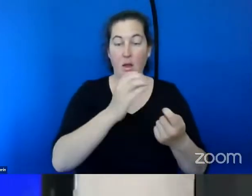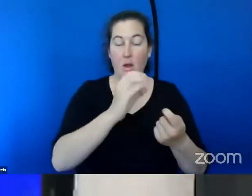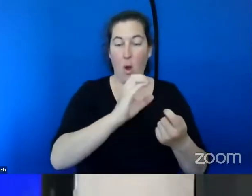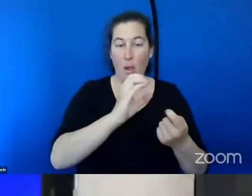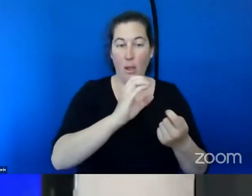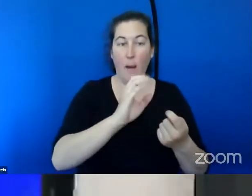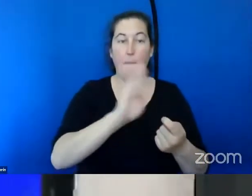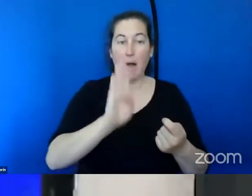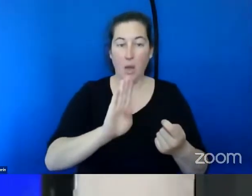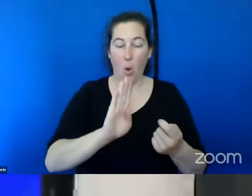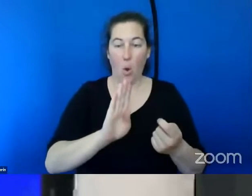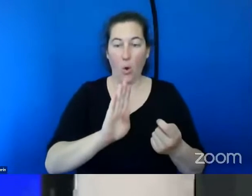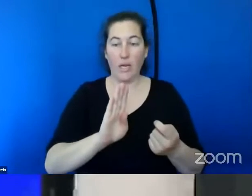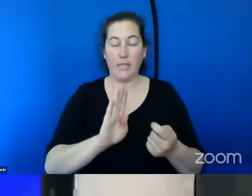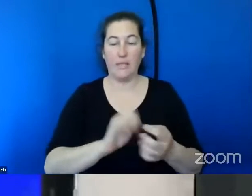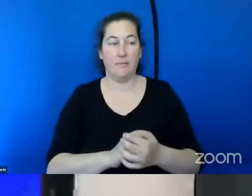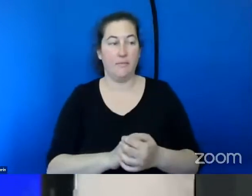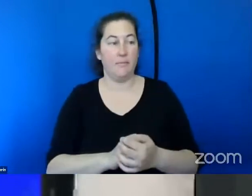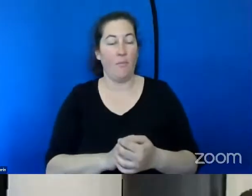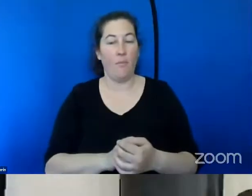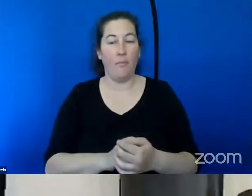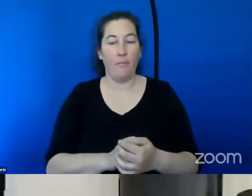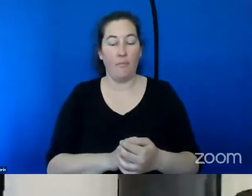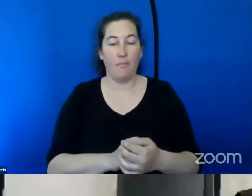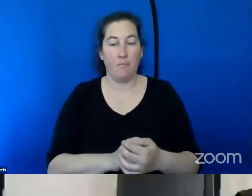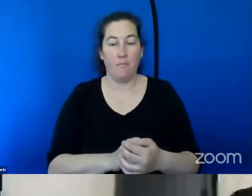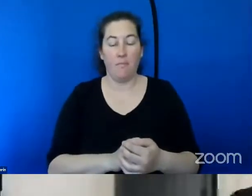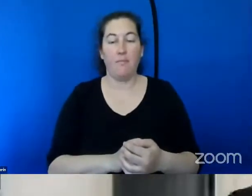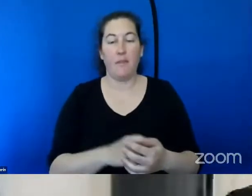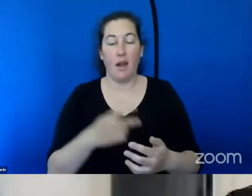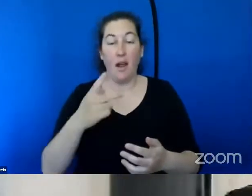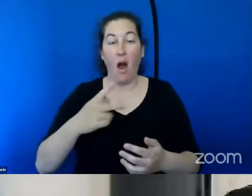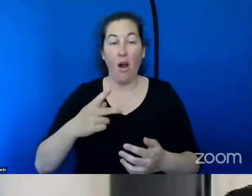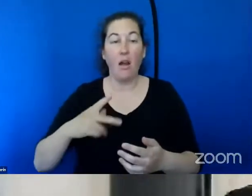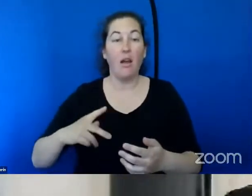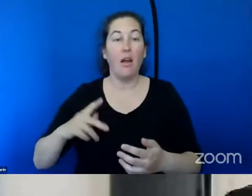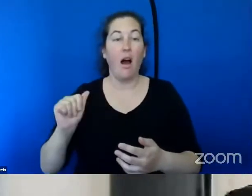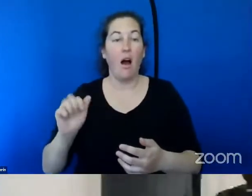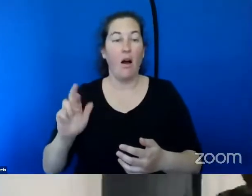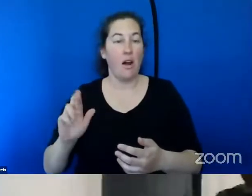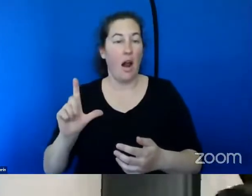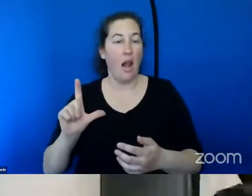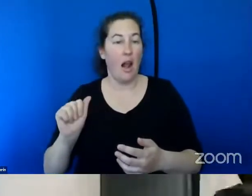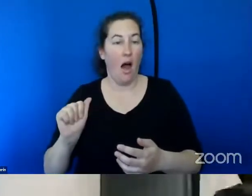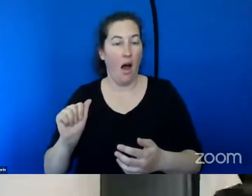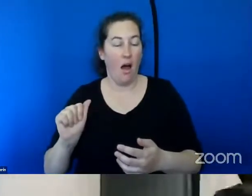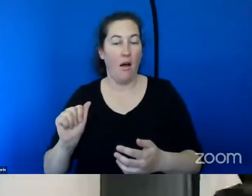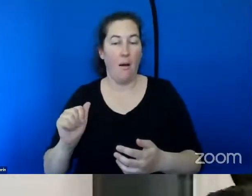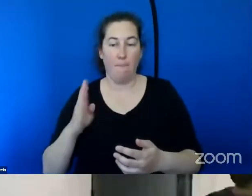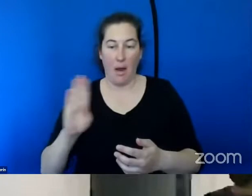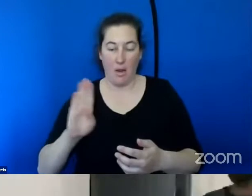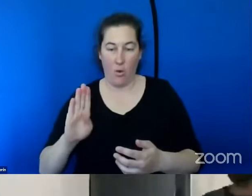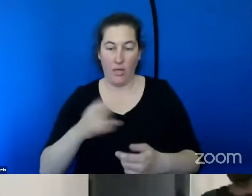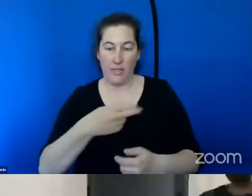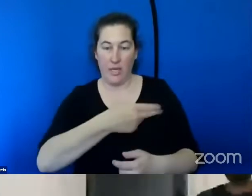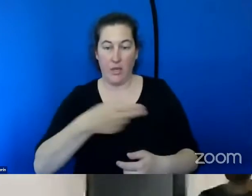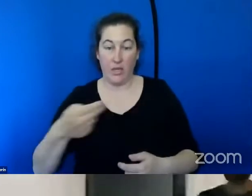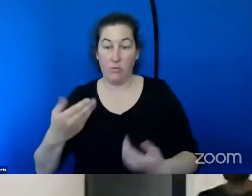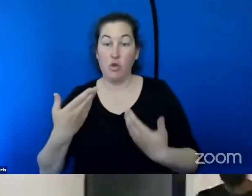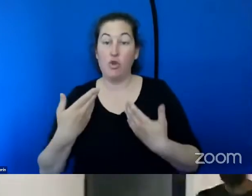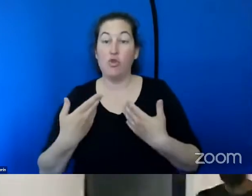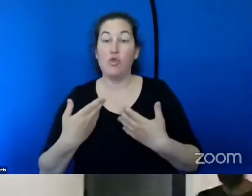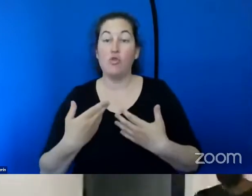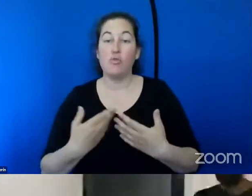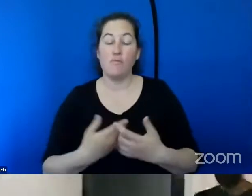Now, making their debut in the CYBATHLON. It's a long way, but we've still got good pictures here. The pilot for